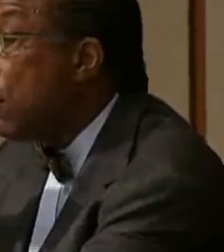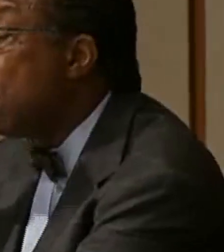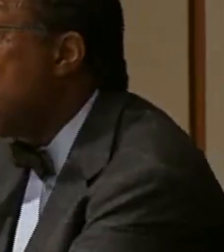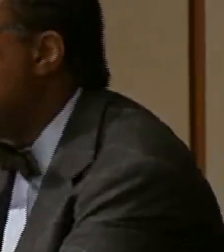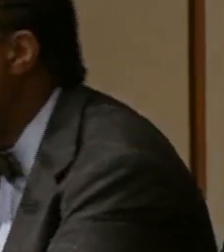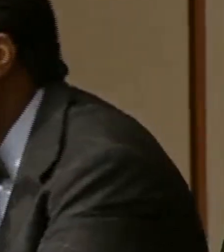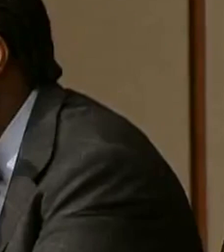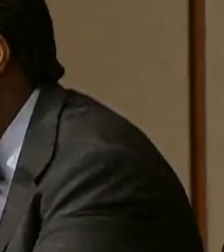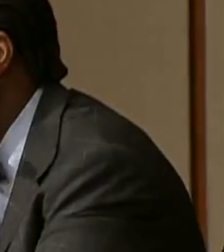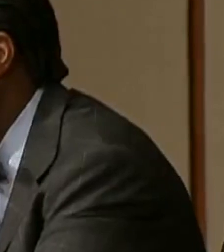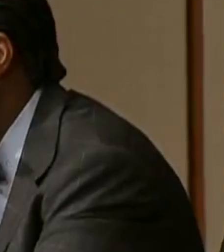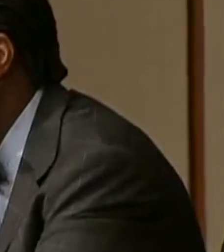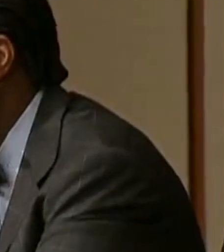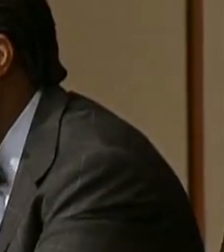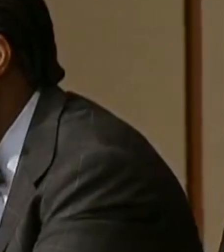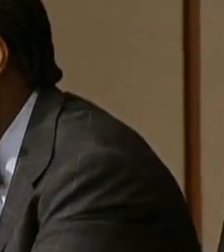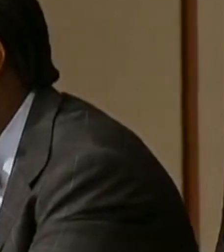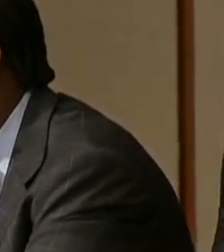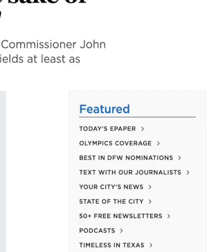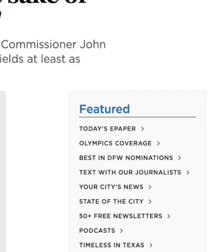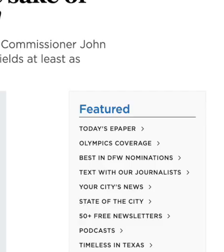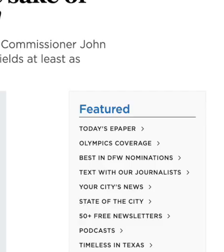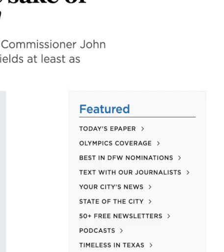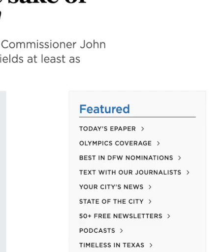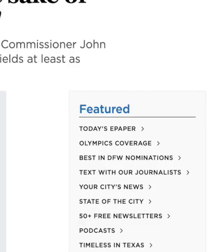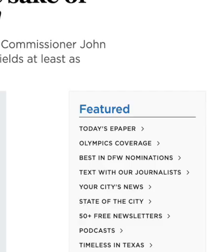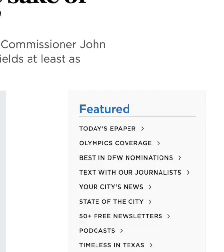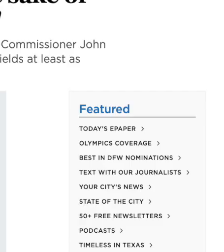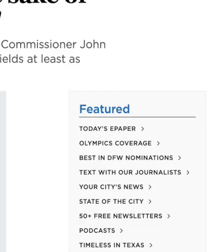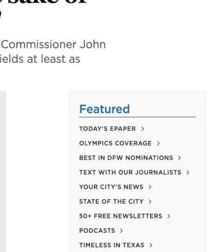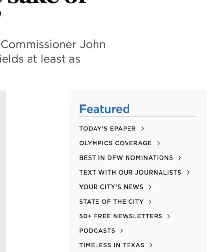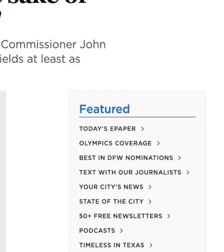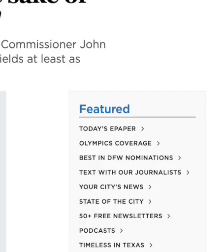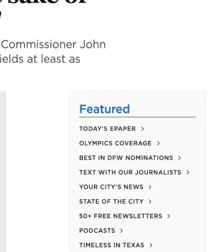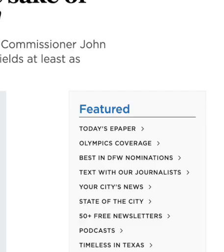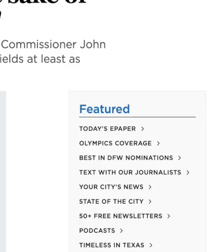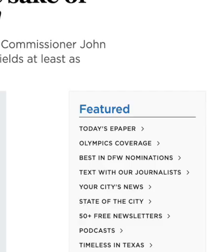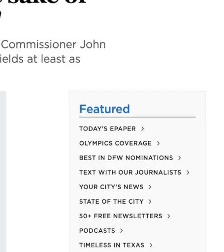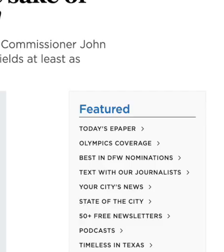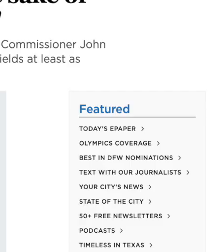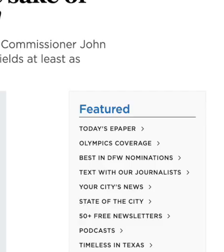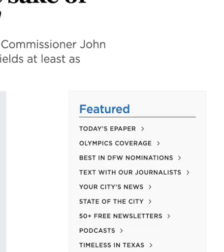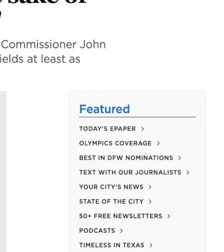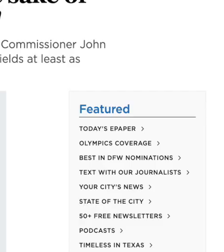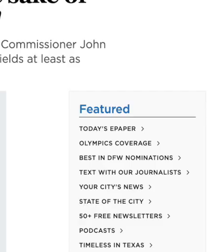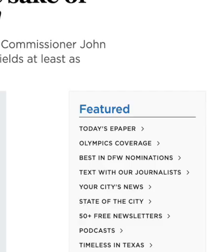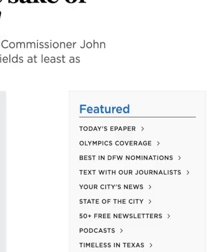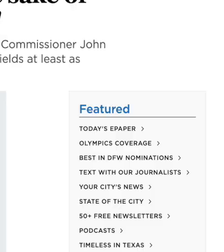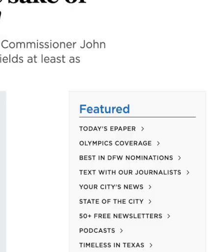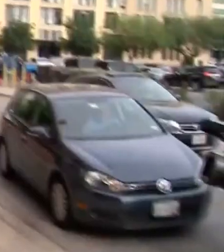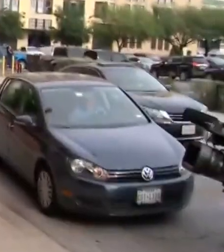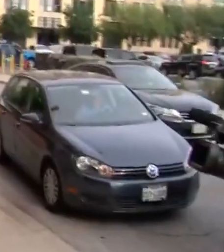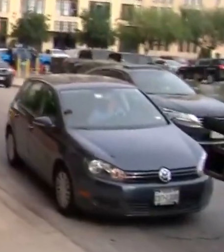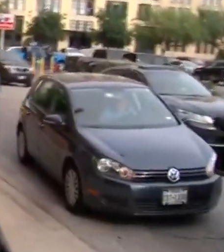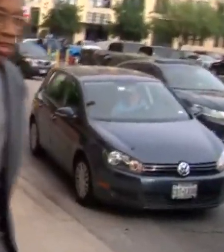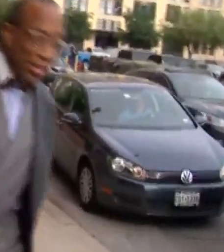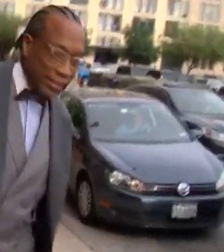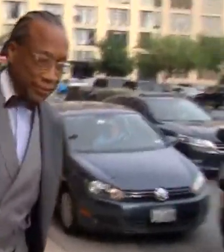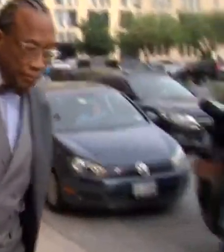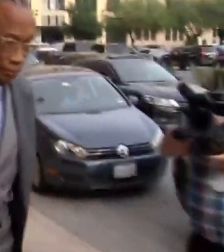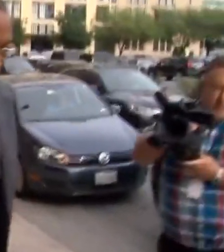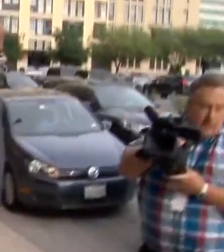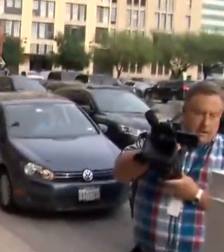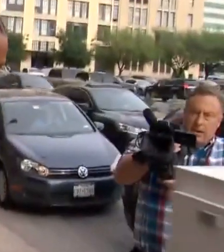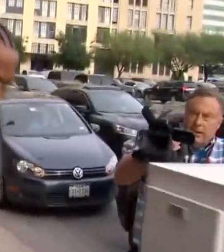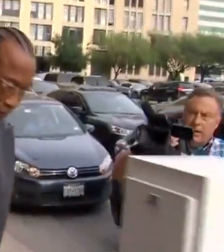Even Jenkins' fellow liberal on the court, John Wiley Price, publicly questions the judge's behaviors and motives. John Wiley Price, by the